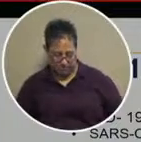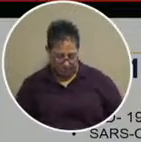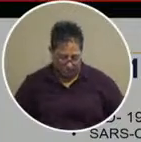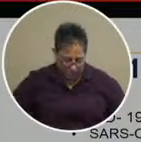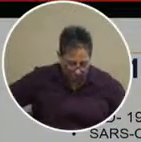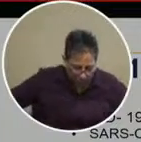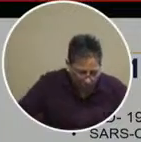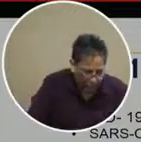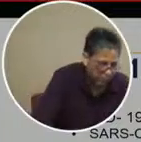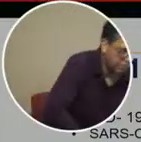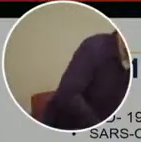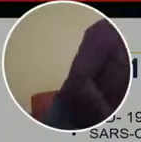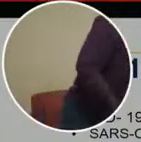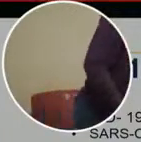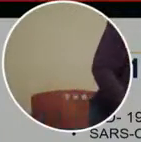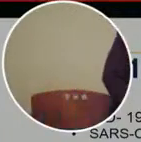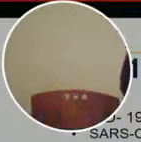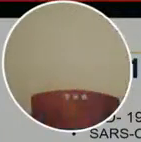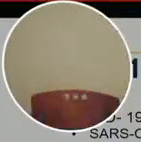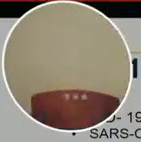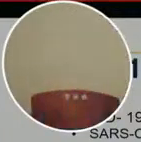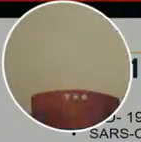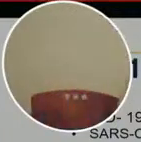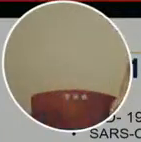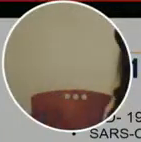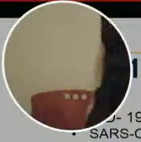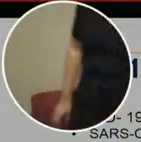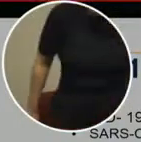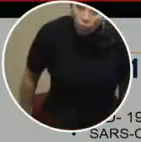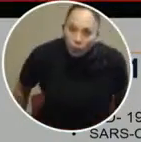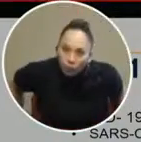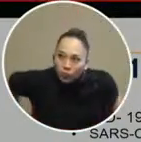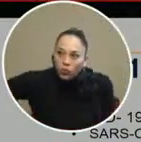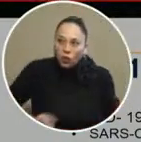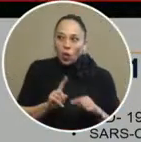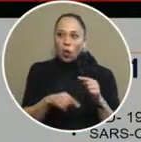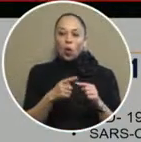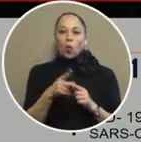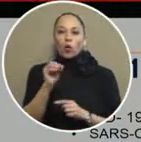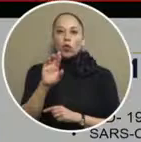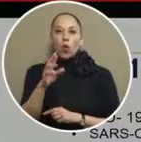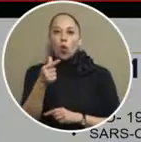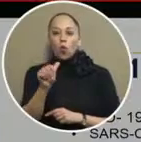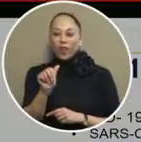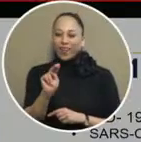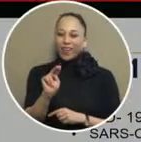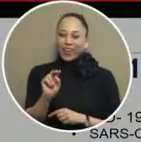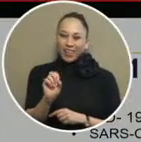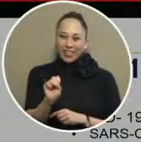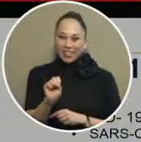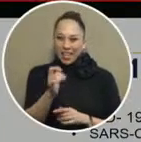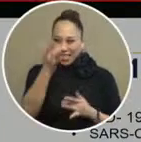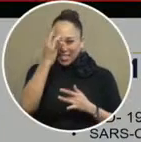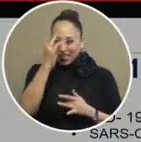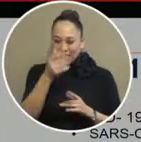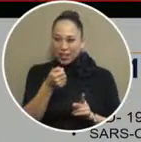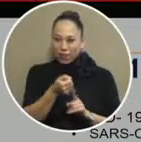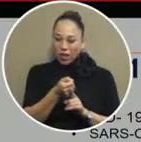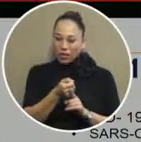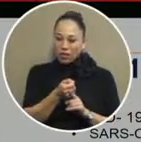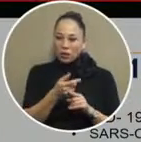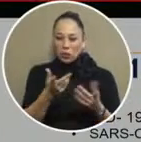We know that once many of the organs get affected, we start having many other symptoms, like the